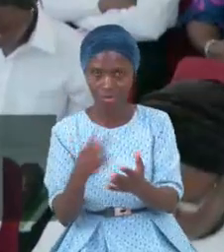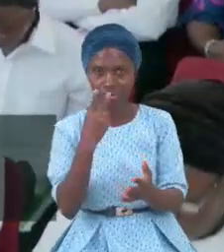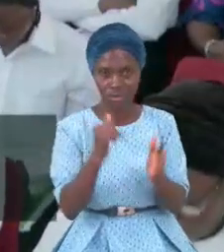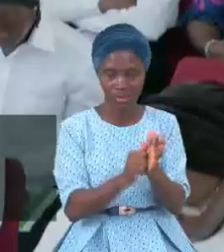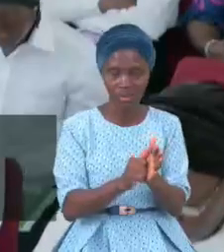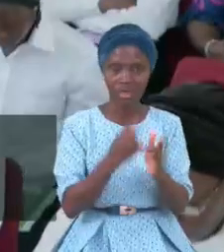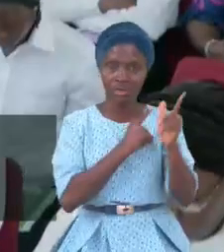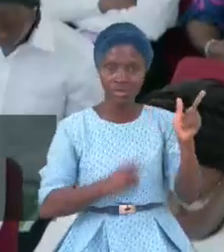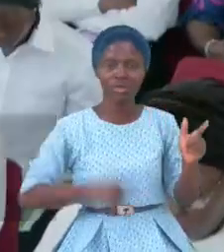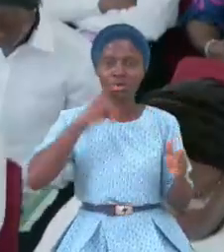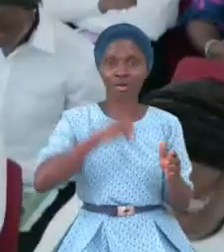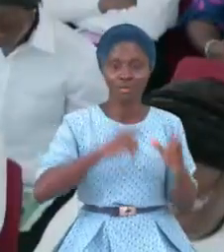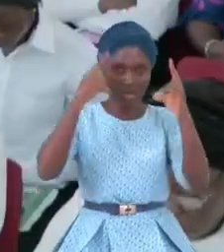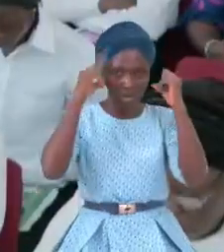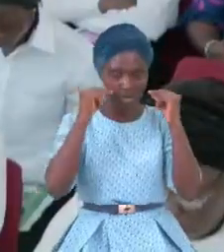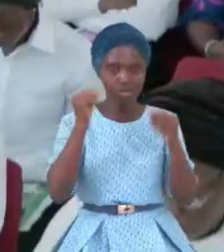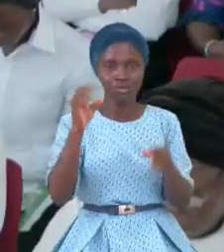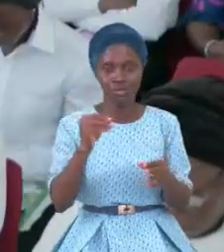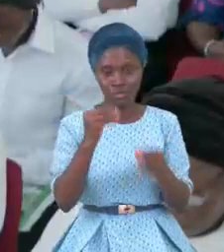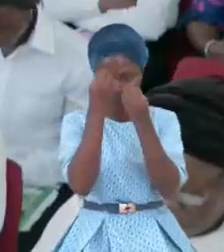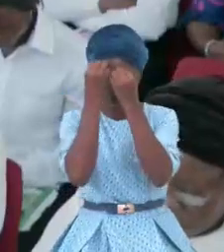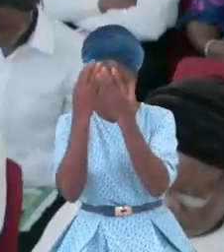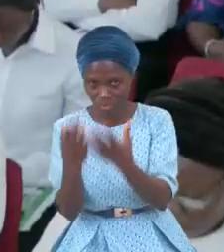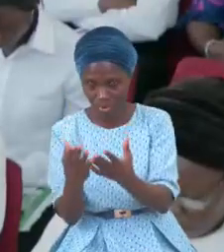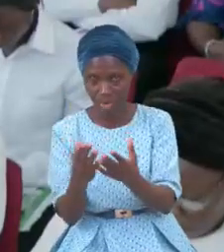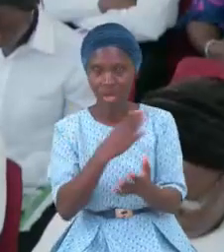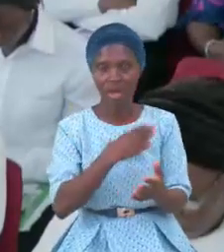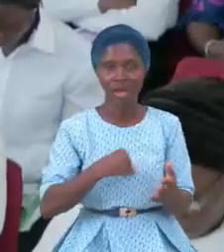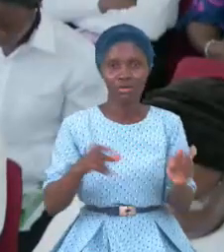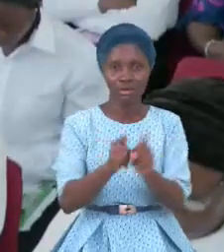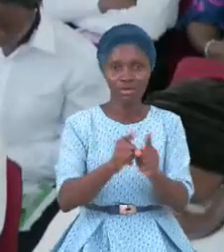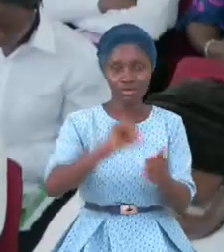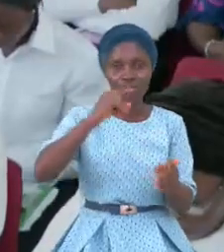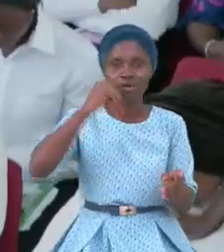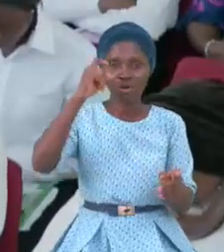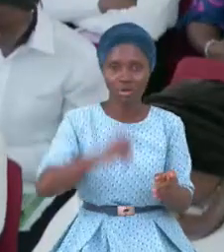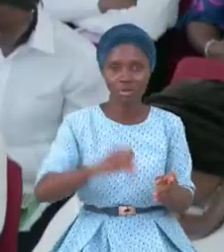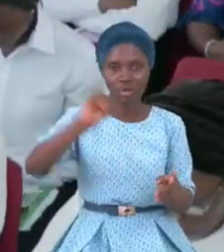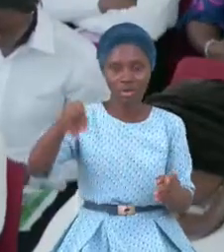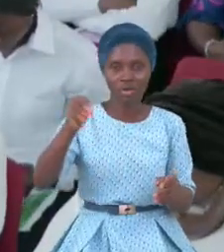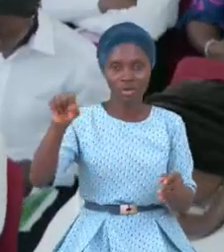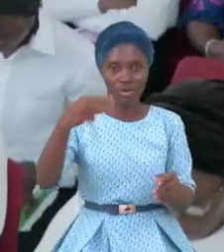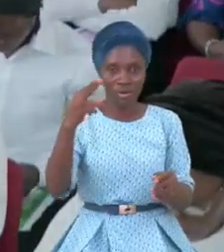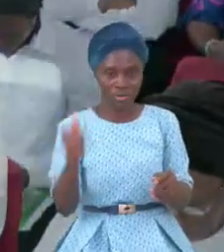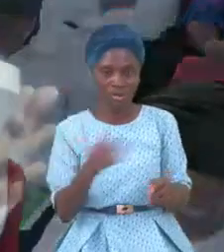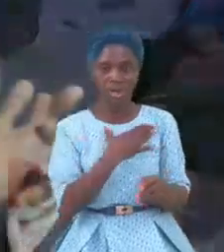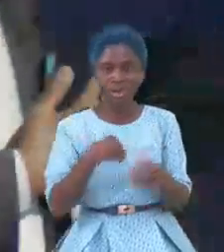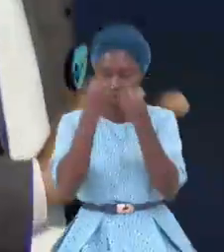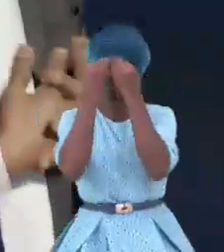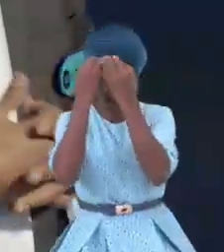commanded Moses, so he did, and he commanded Joshua. And as the Lord through Moses had commanded